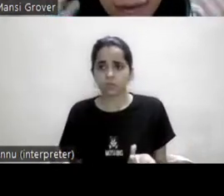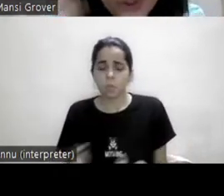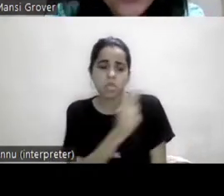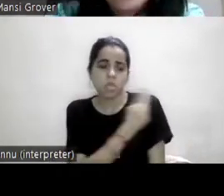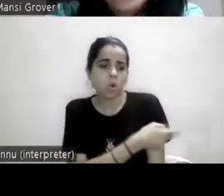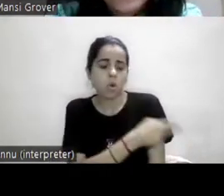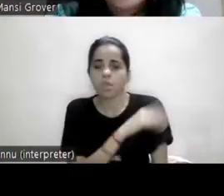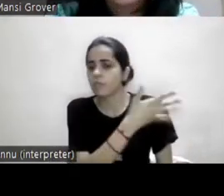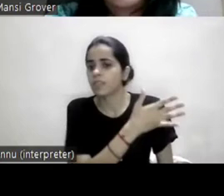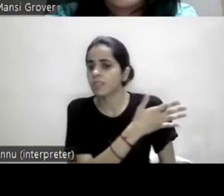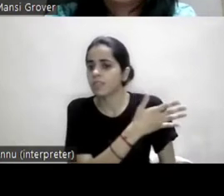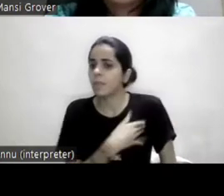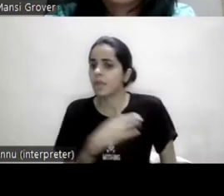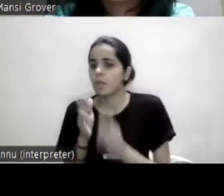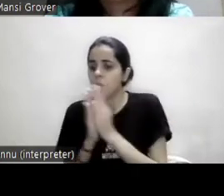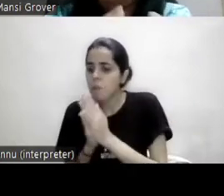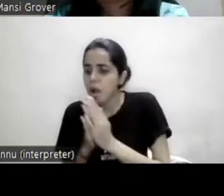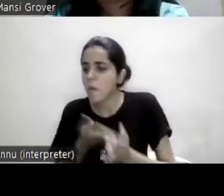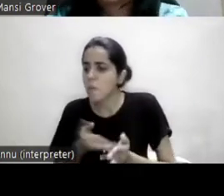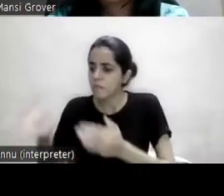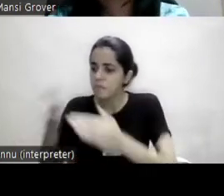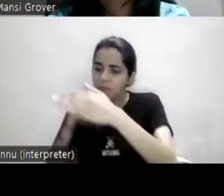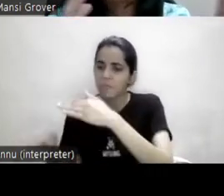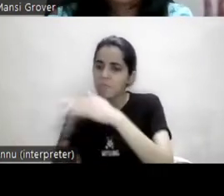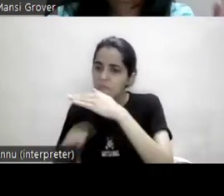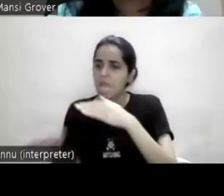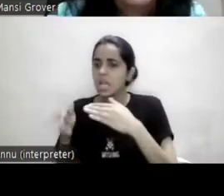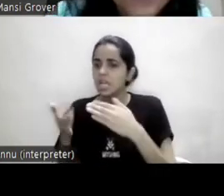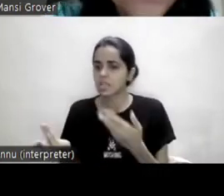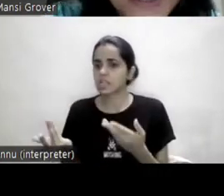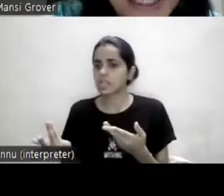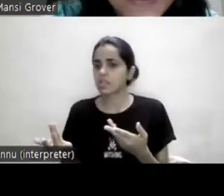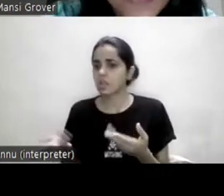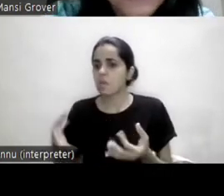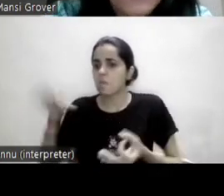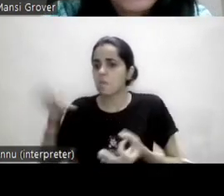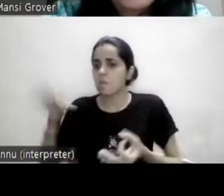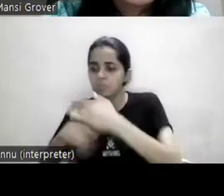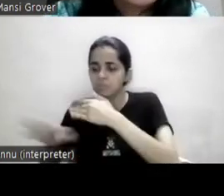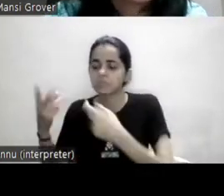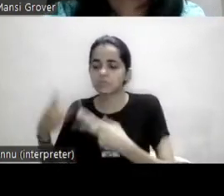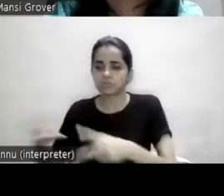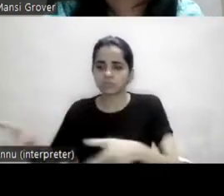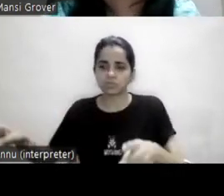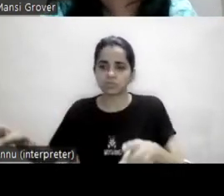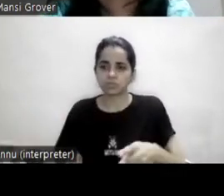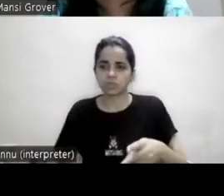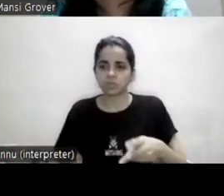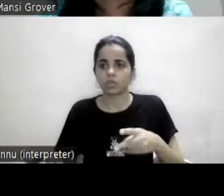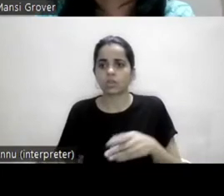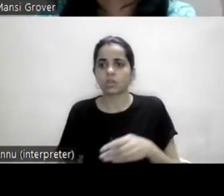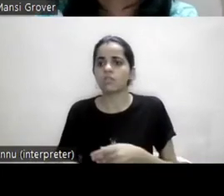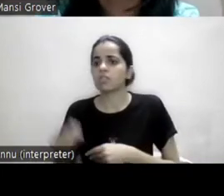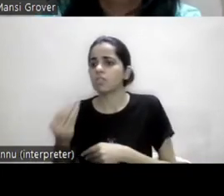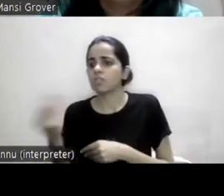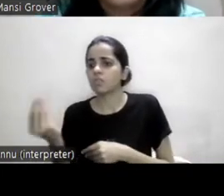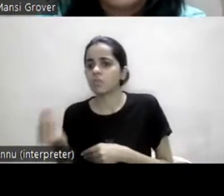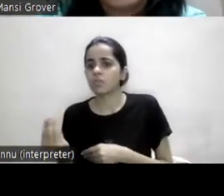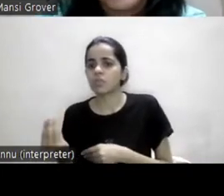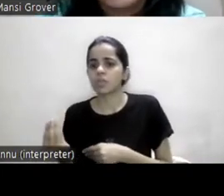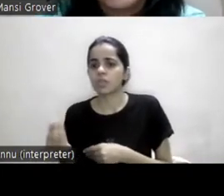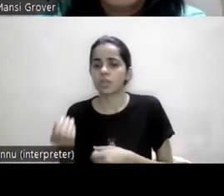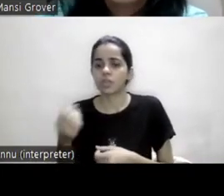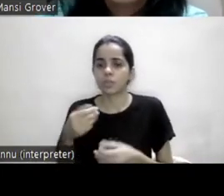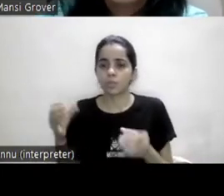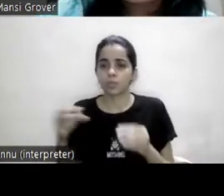has, you know, taken over their body, exorcism. This you can also see in a film like Bhool